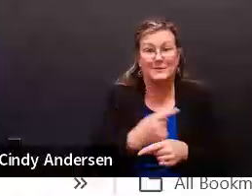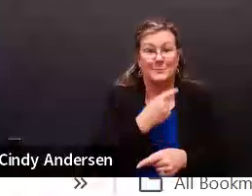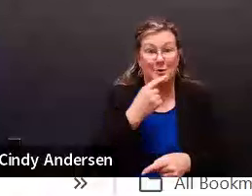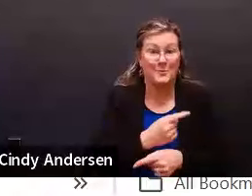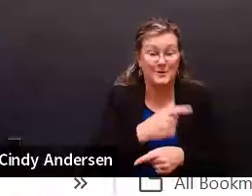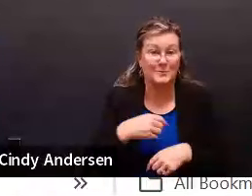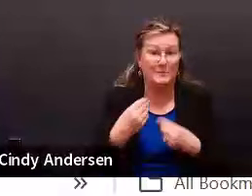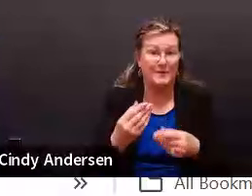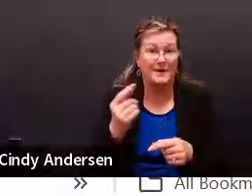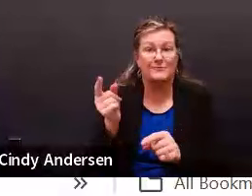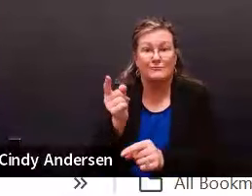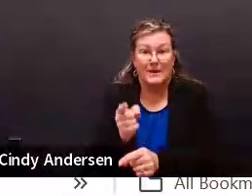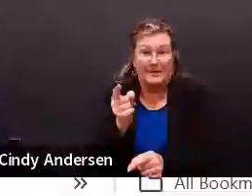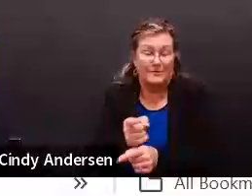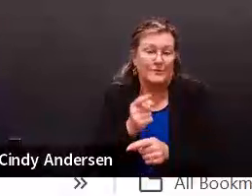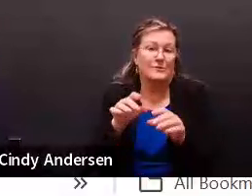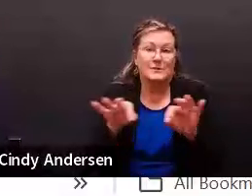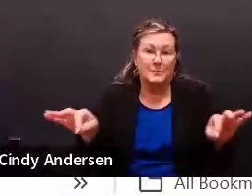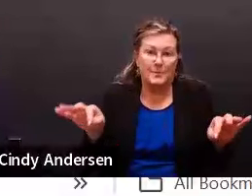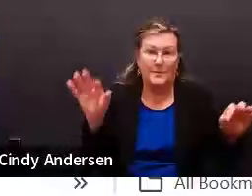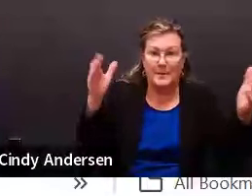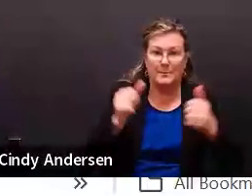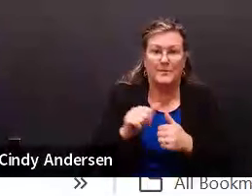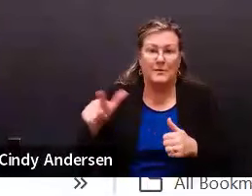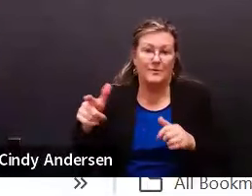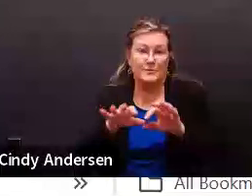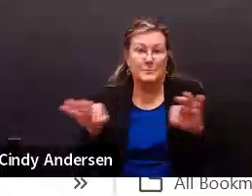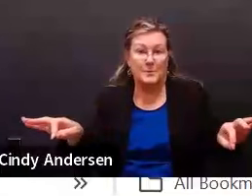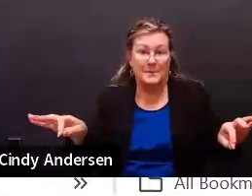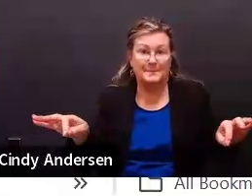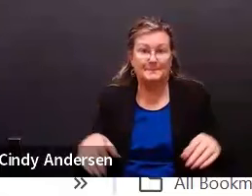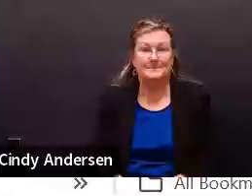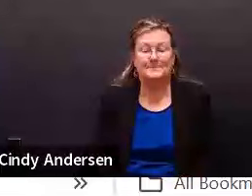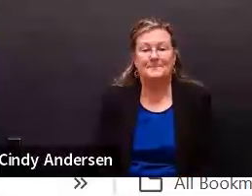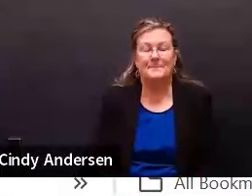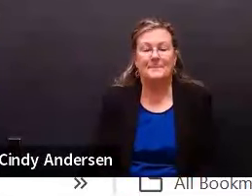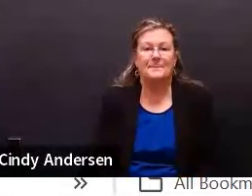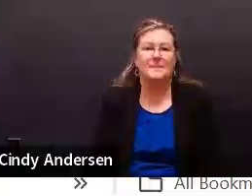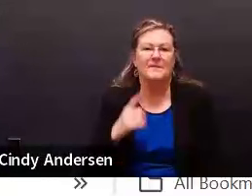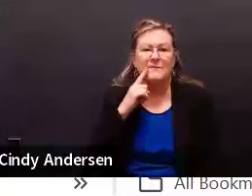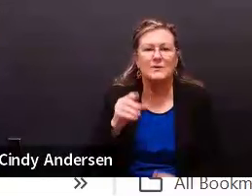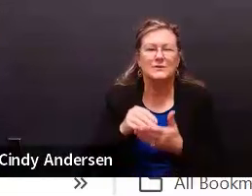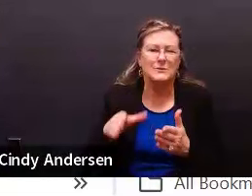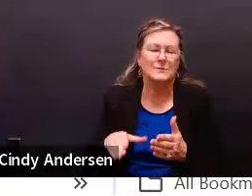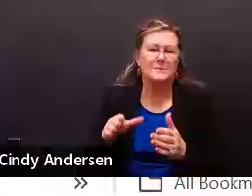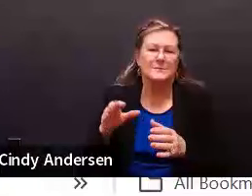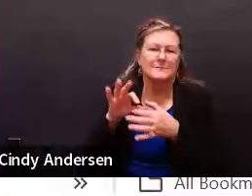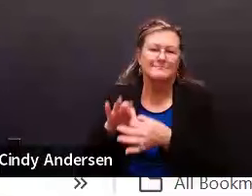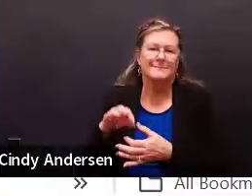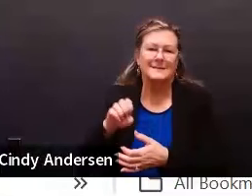provide a regular diploma versus the alternate diploma? for a student on the essential